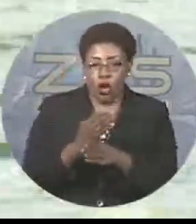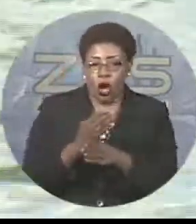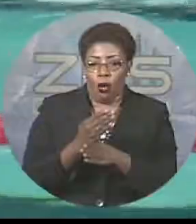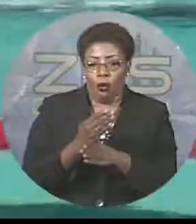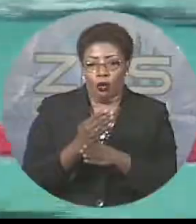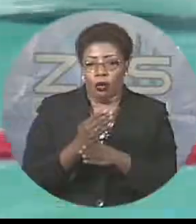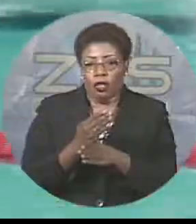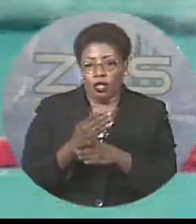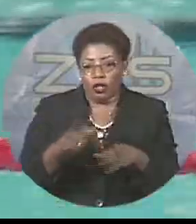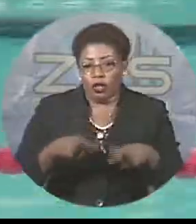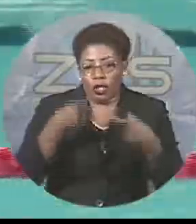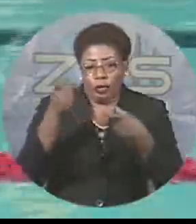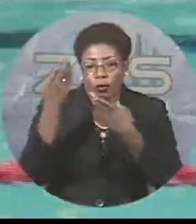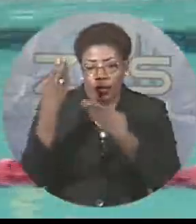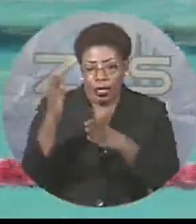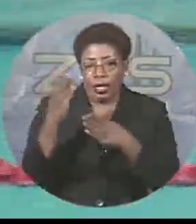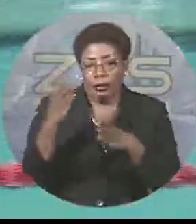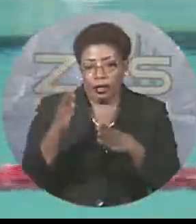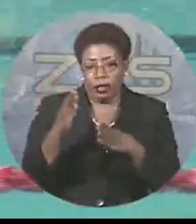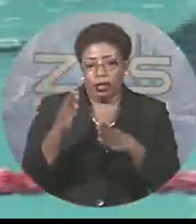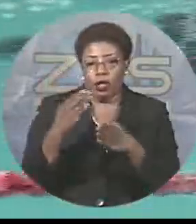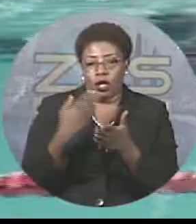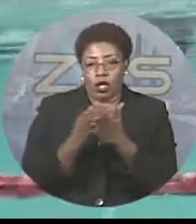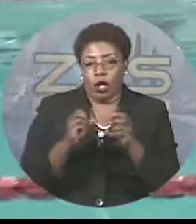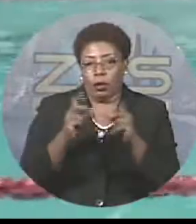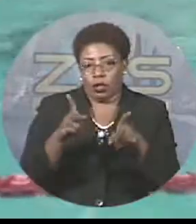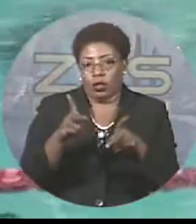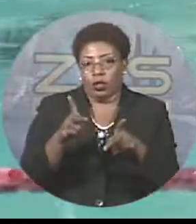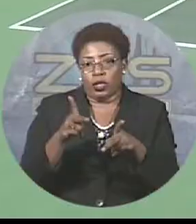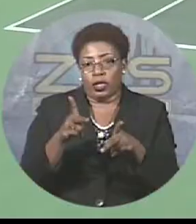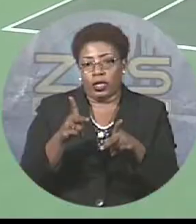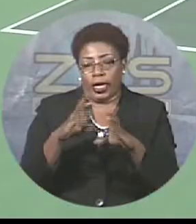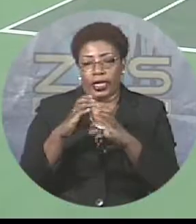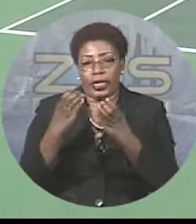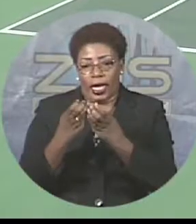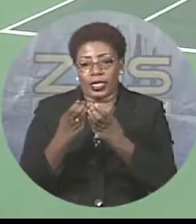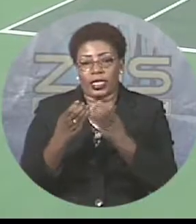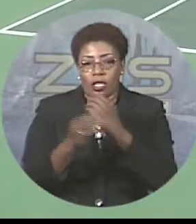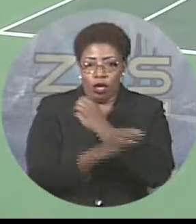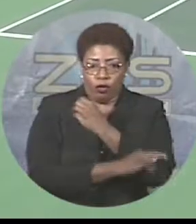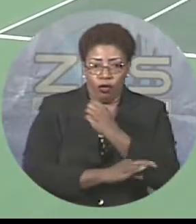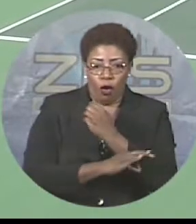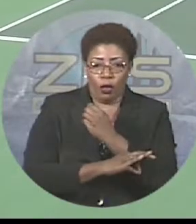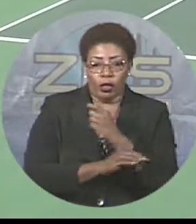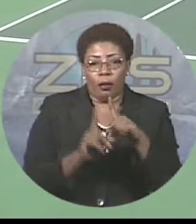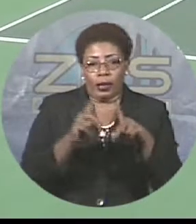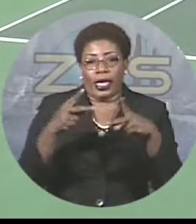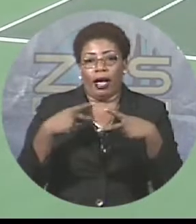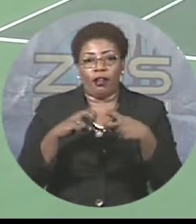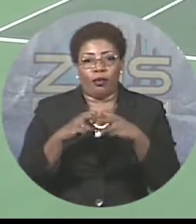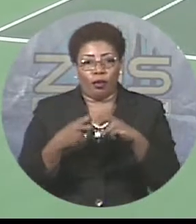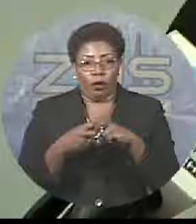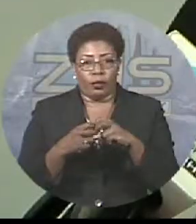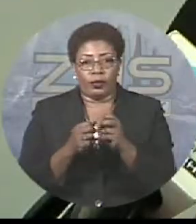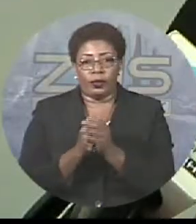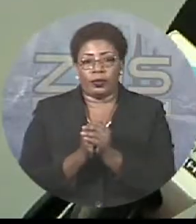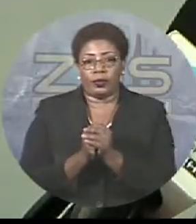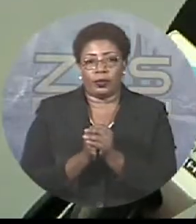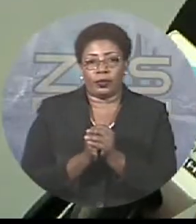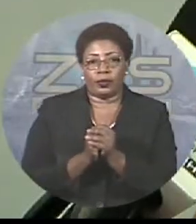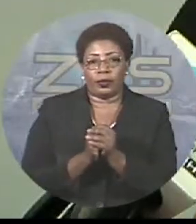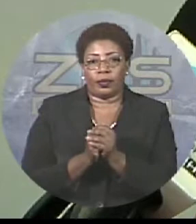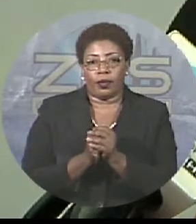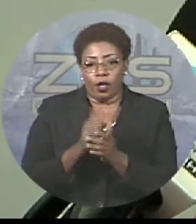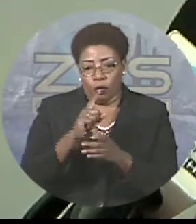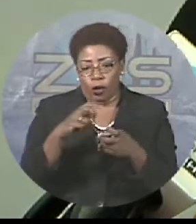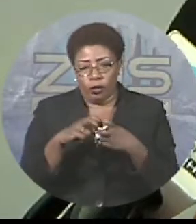deserving Bahamians the opportunity to pursue sports courses abroad, but they have encountered some issues along the way. One of the